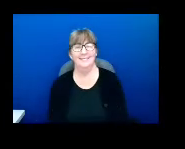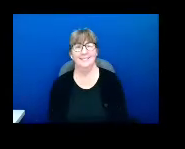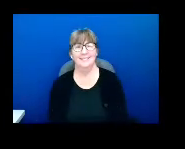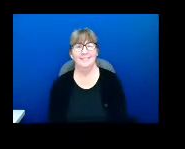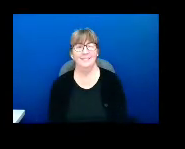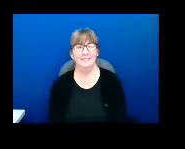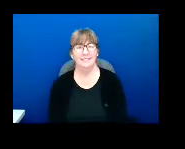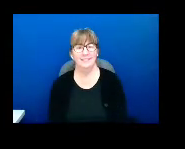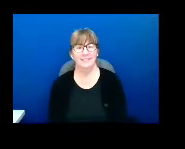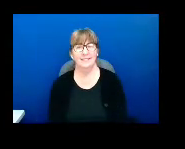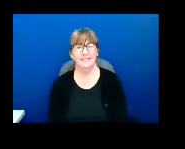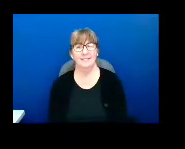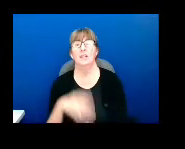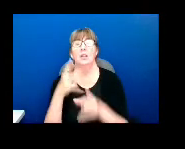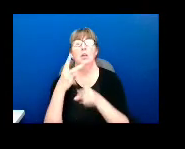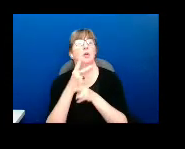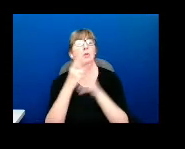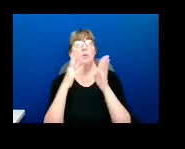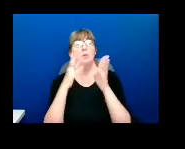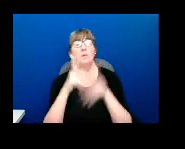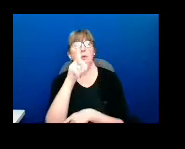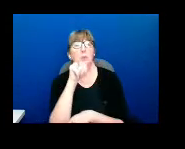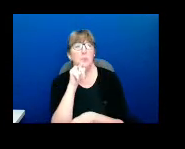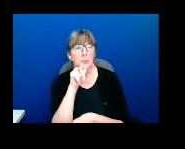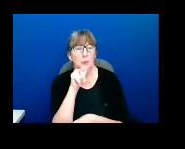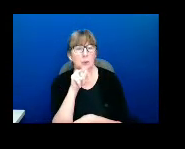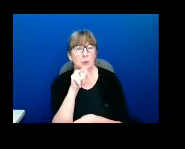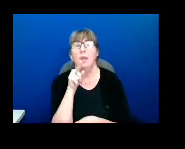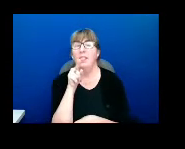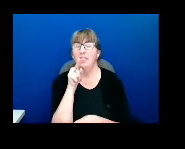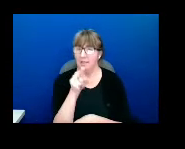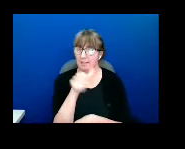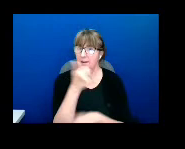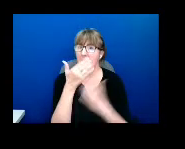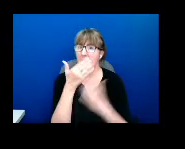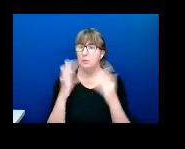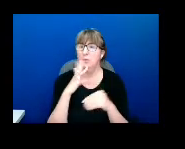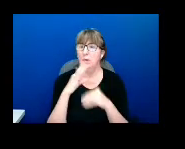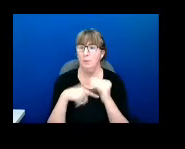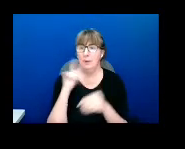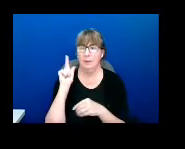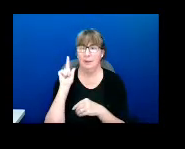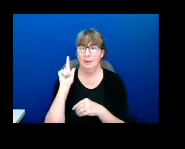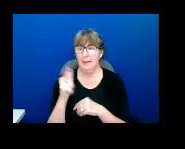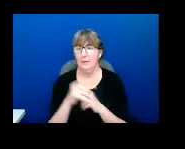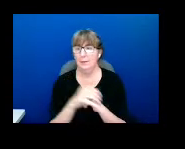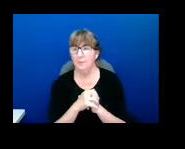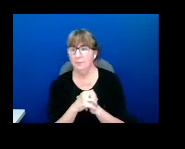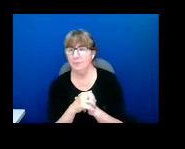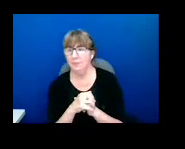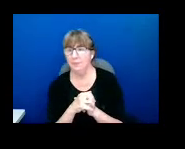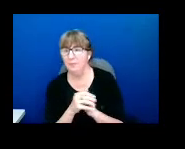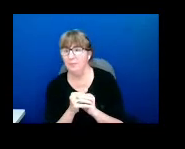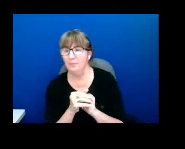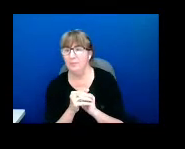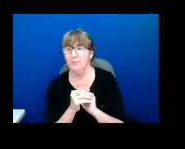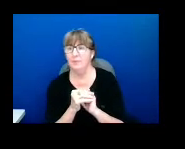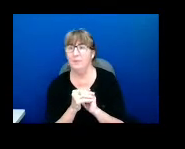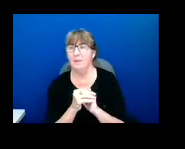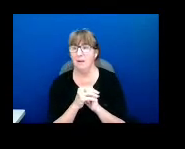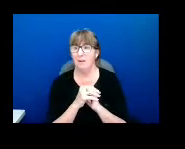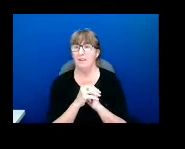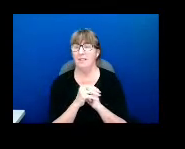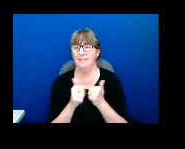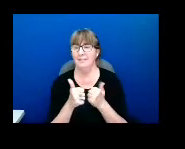Who supervises on the job site? This is another thing we're going to talk about later, but primarily it's school staff, whether it be